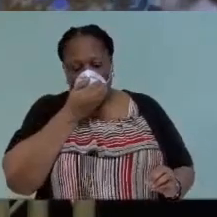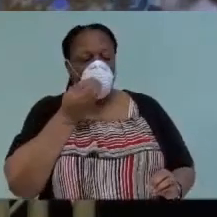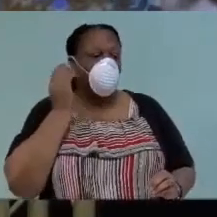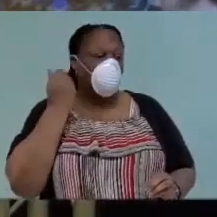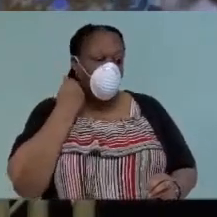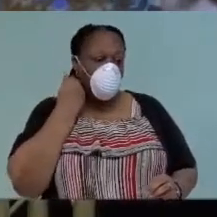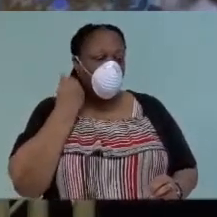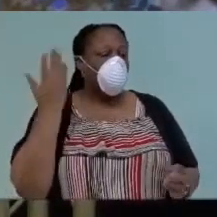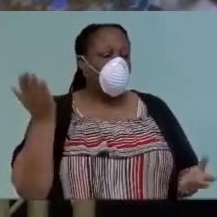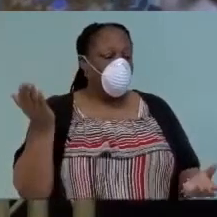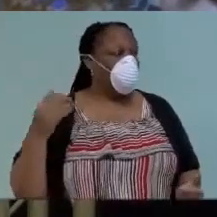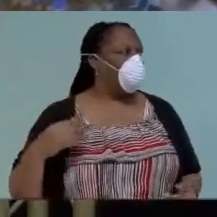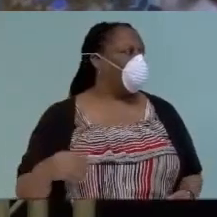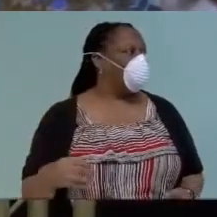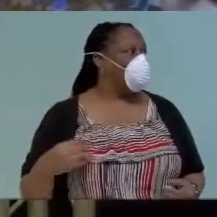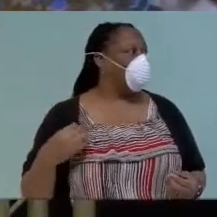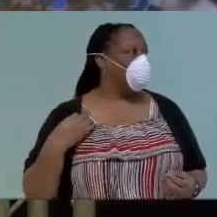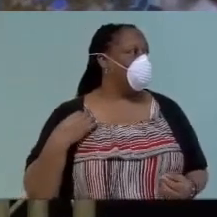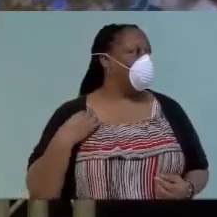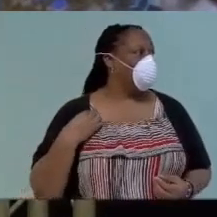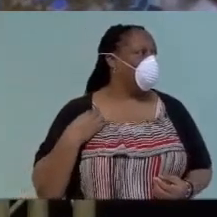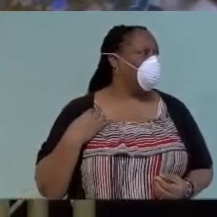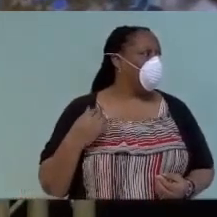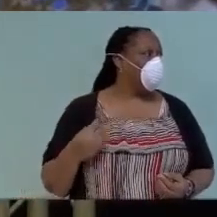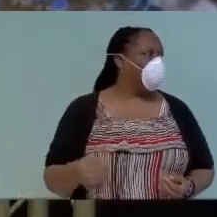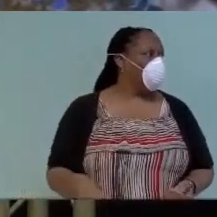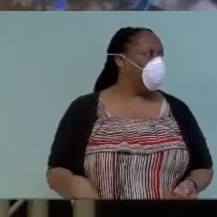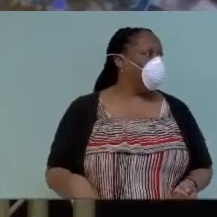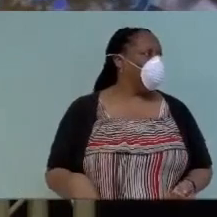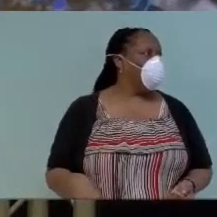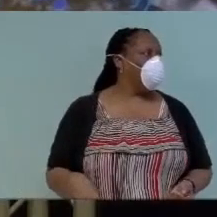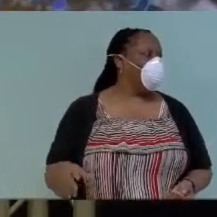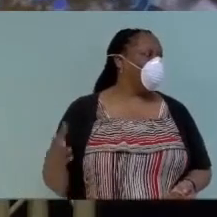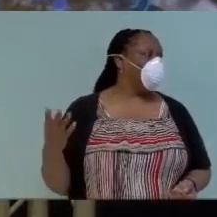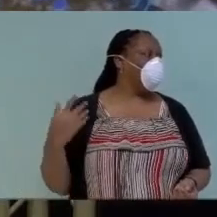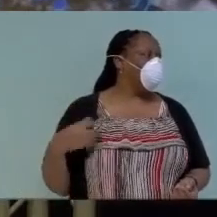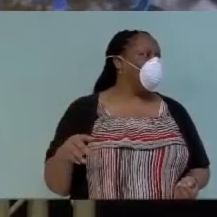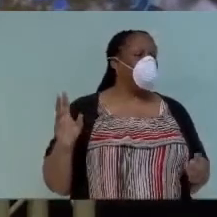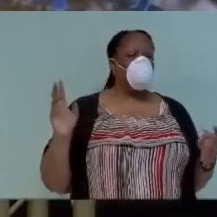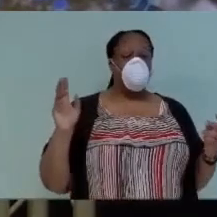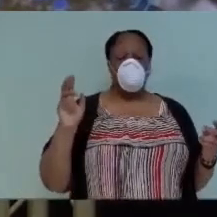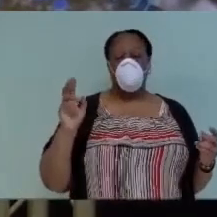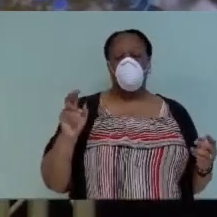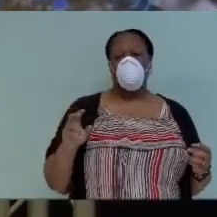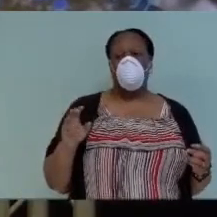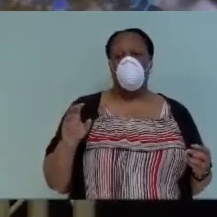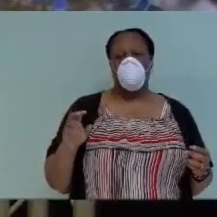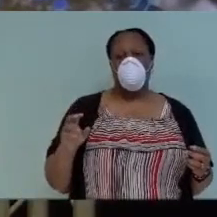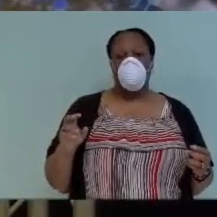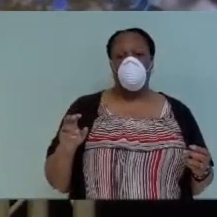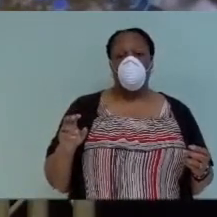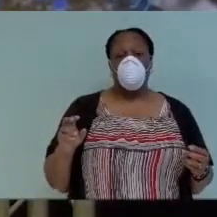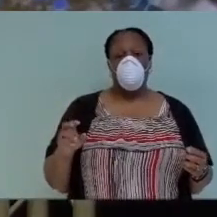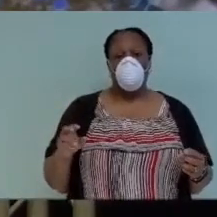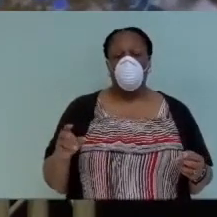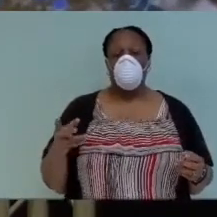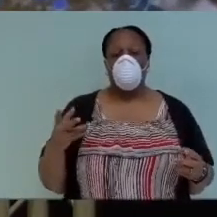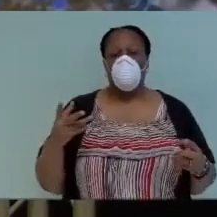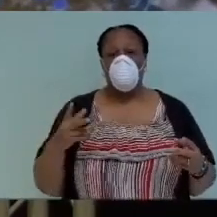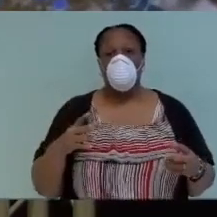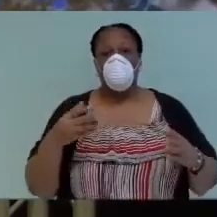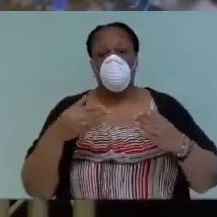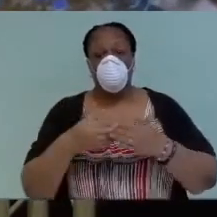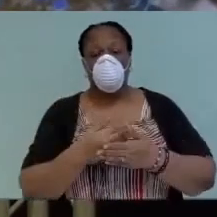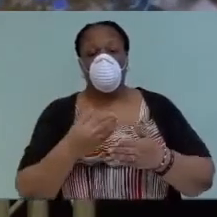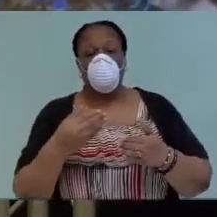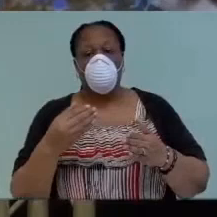coronavirus and if we are moving towards herd immunity. Ultimately, the antibody test will help us figure out when we